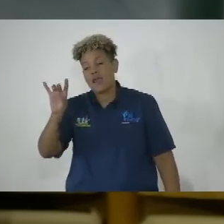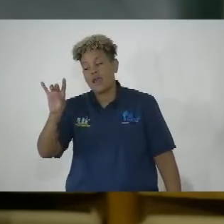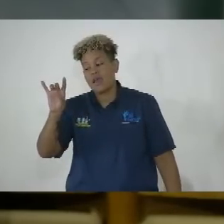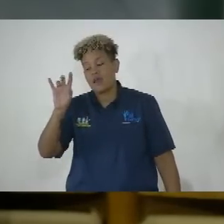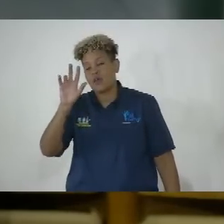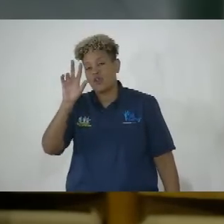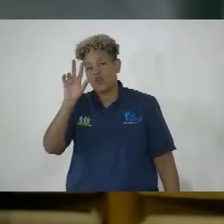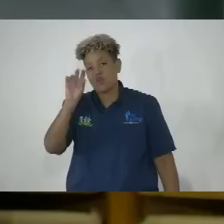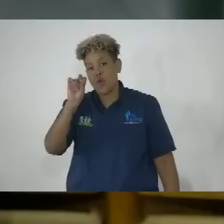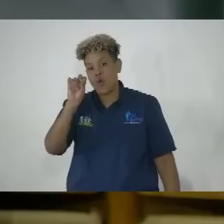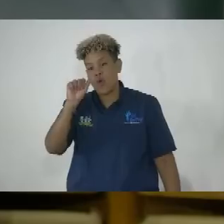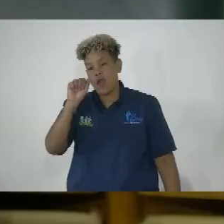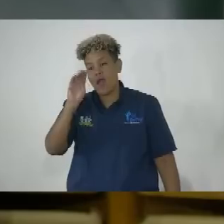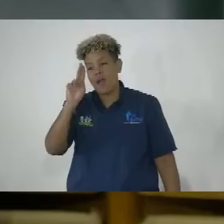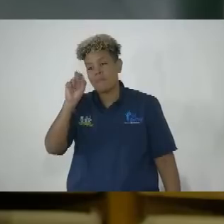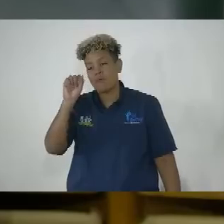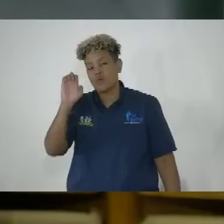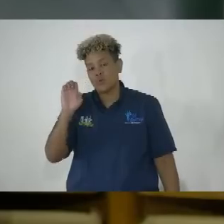1-888-NO-ABUSE.